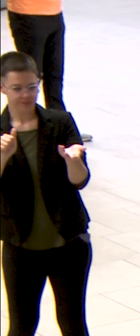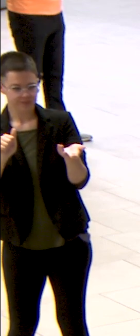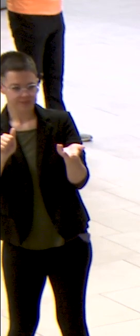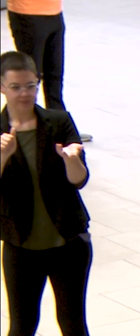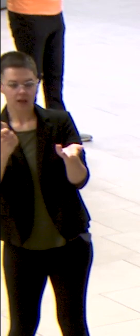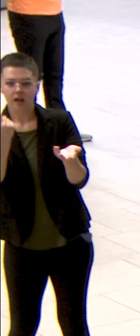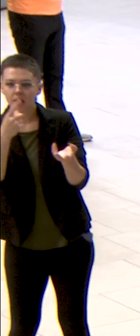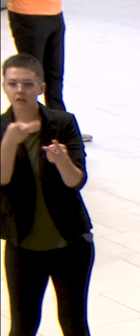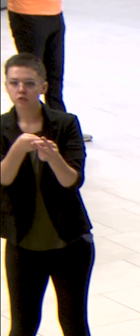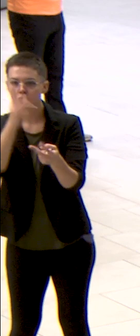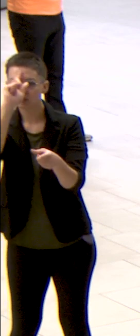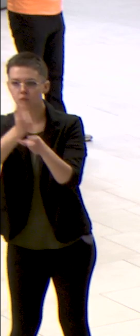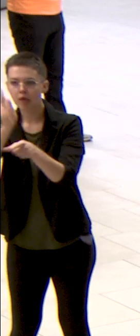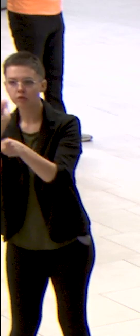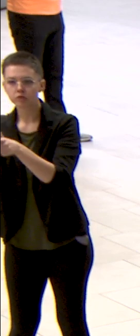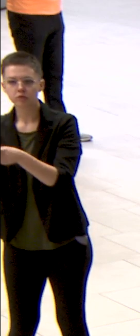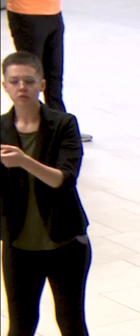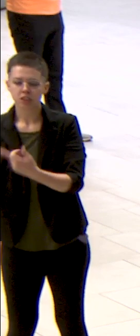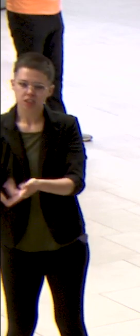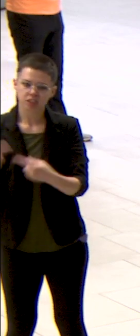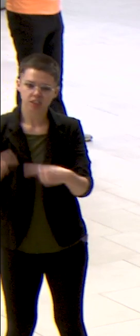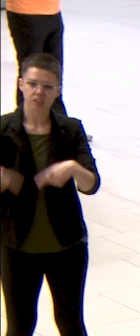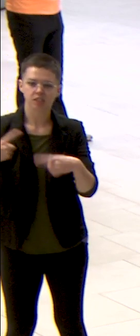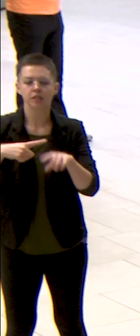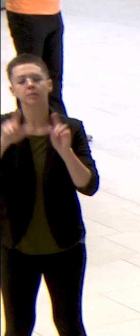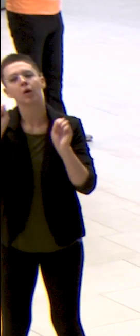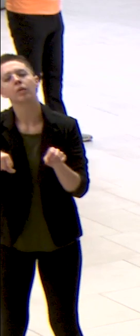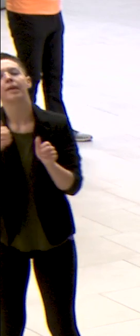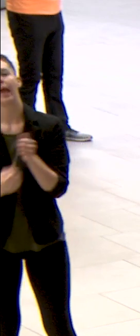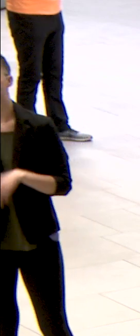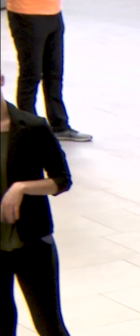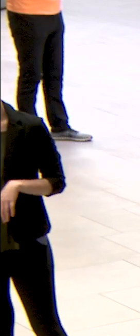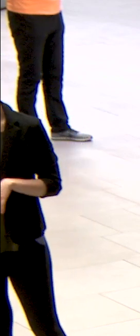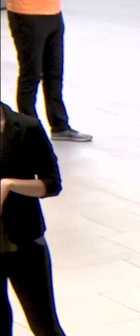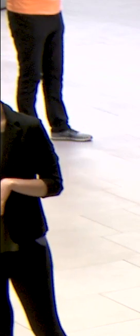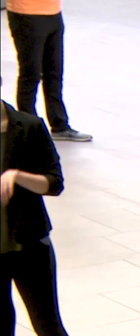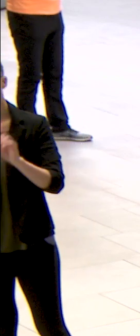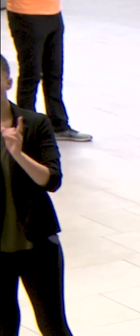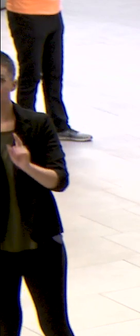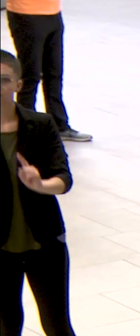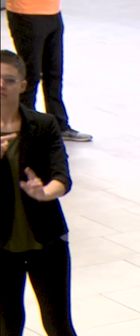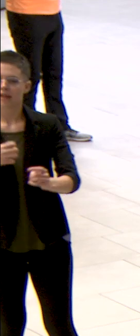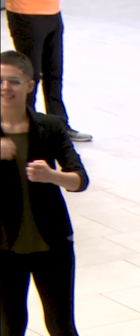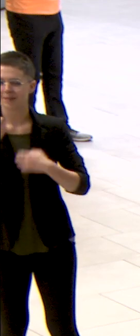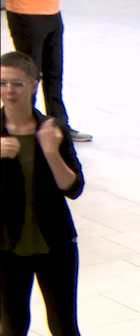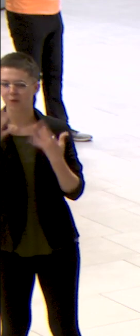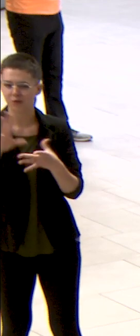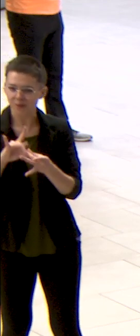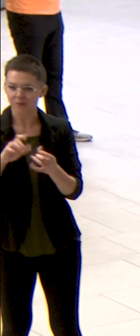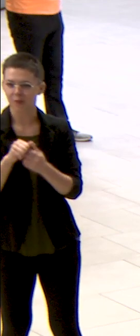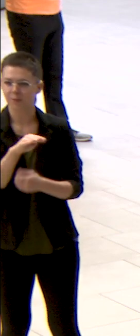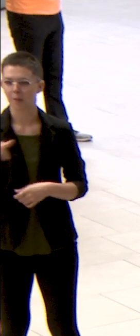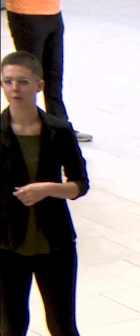it was two brothers that were arguing about this, but they could have been anybody. They could have been aliens, but the thing that triggered them was the emotional tie that they had to